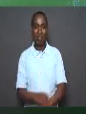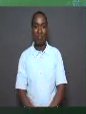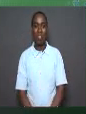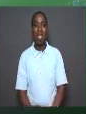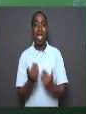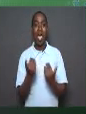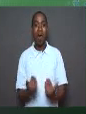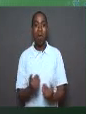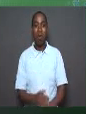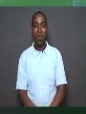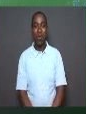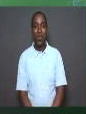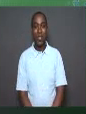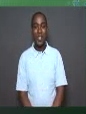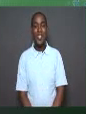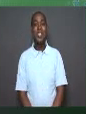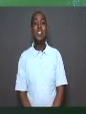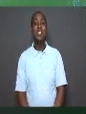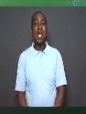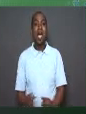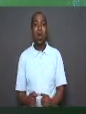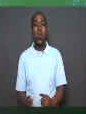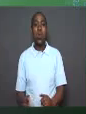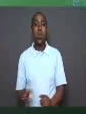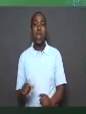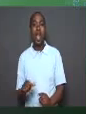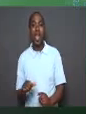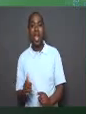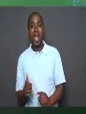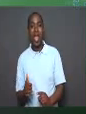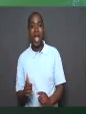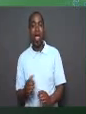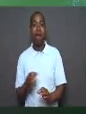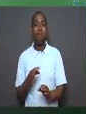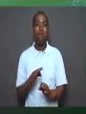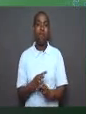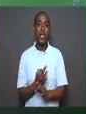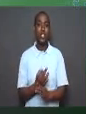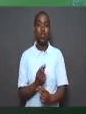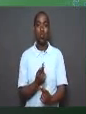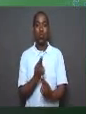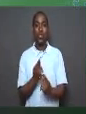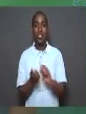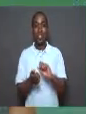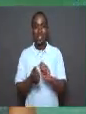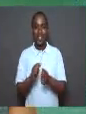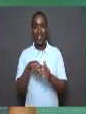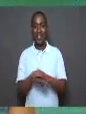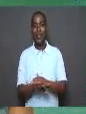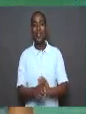Now, let us move on to discuss the functions of proteins.